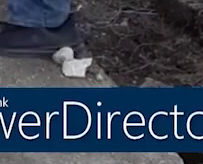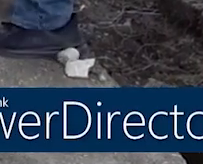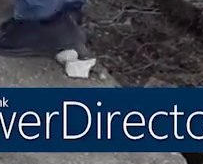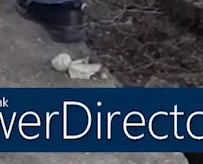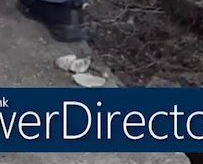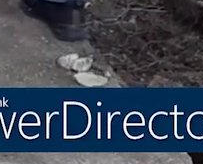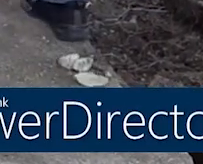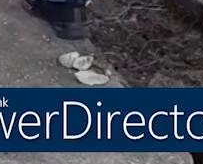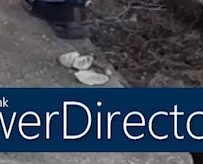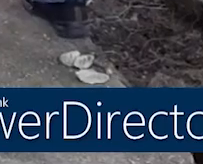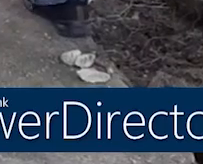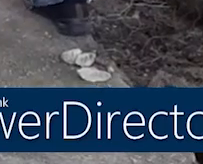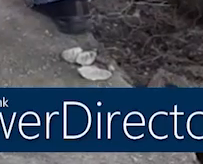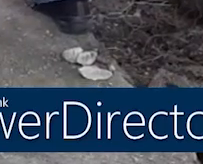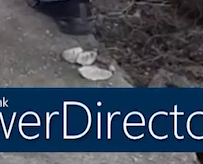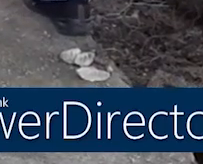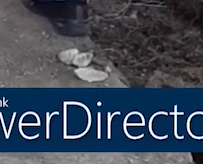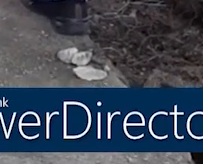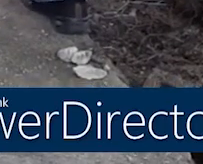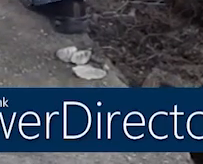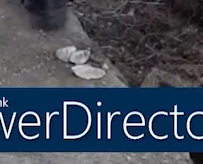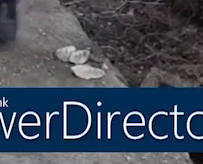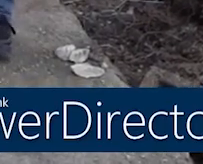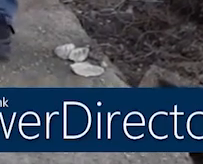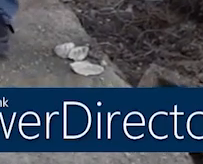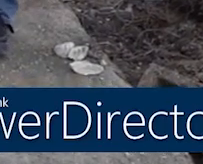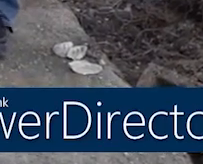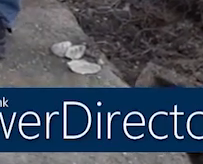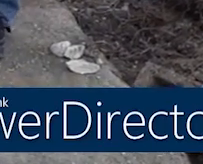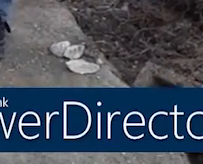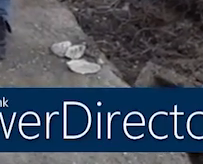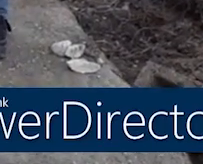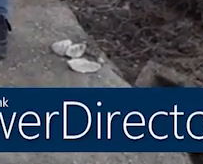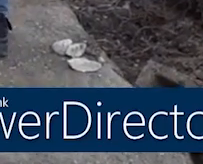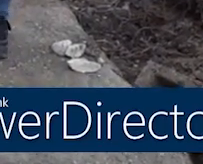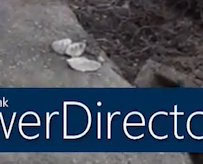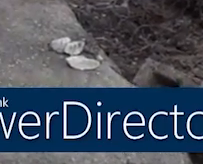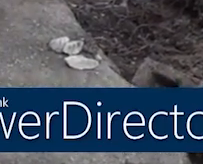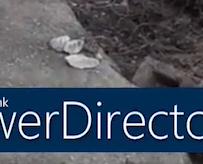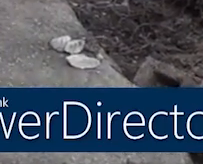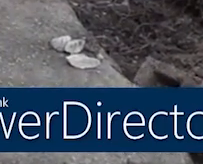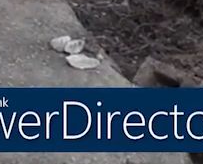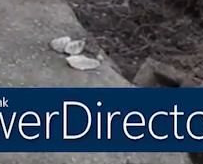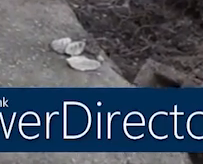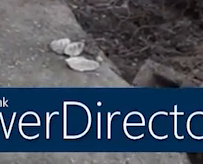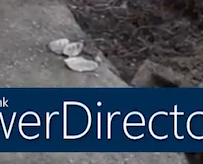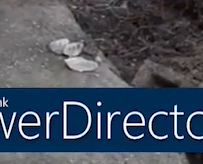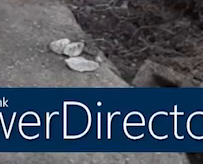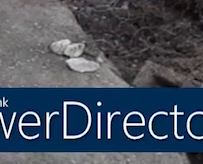Second step, combine the soil components and mix it thoroughly.